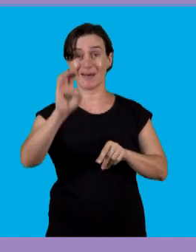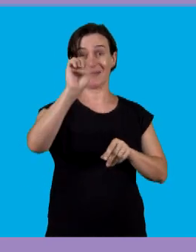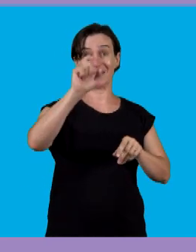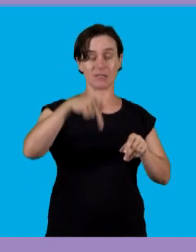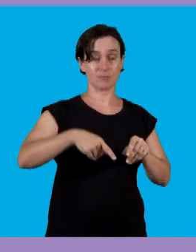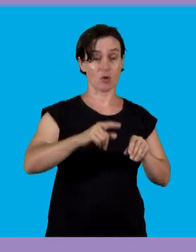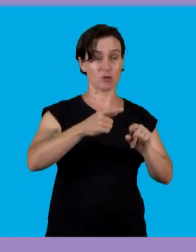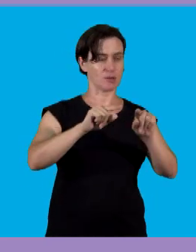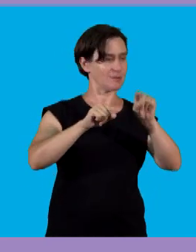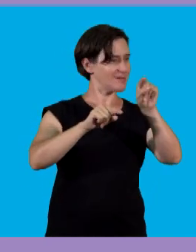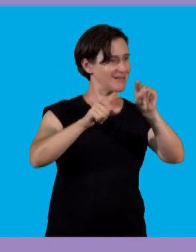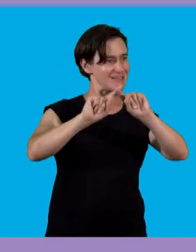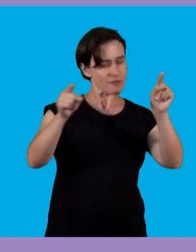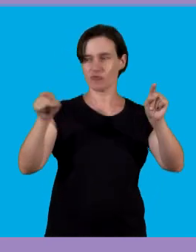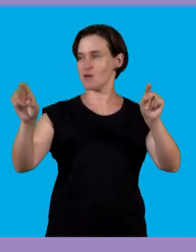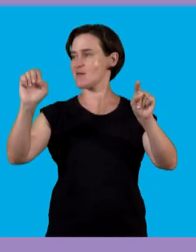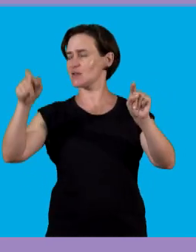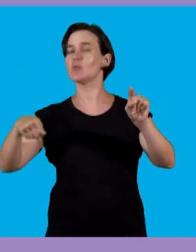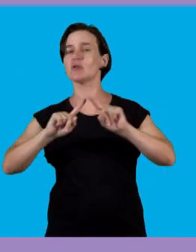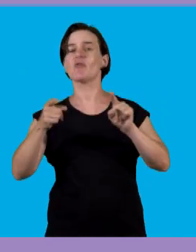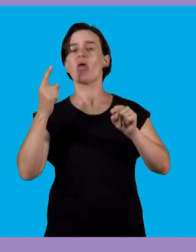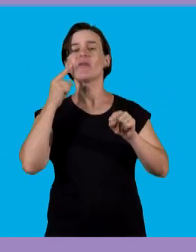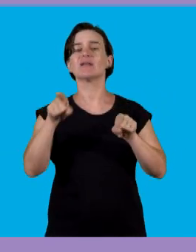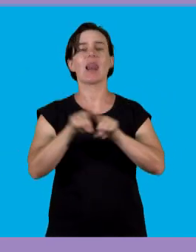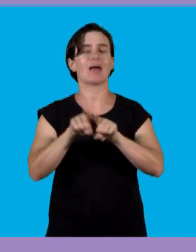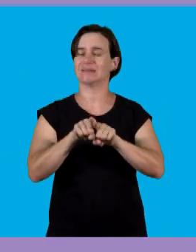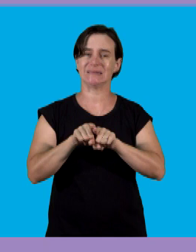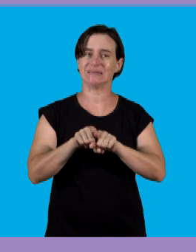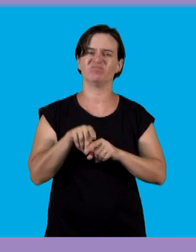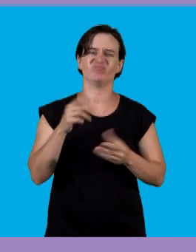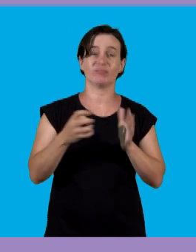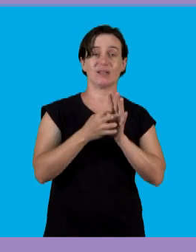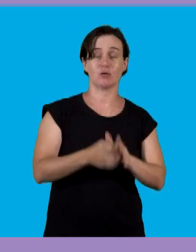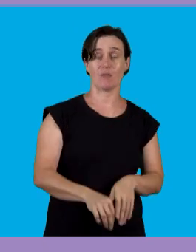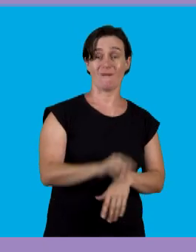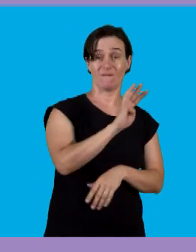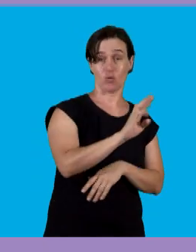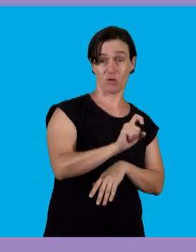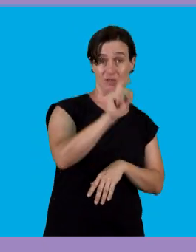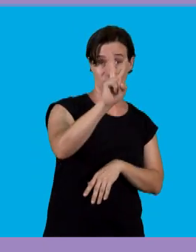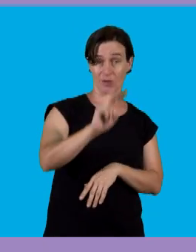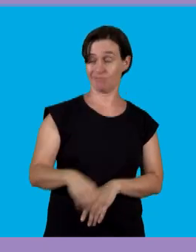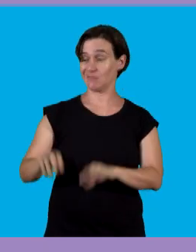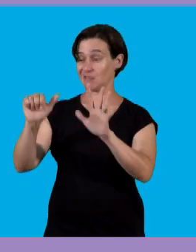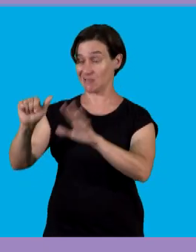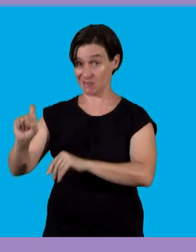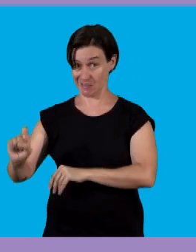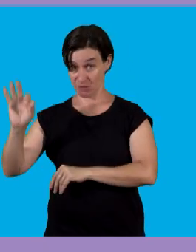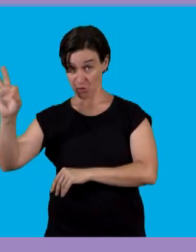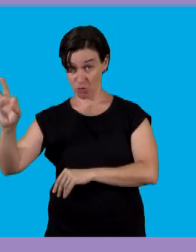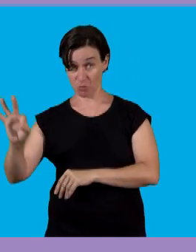but different exponents to the variables. Now, for example, we have the 4x squared